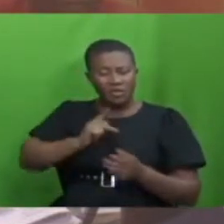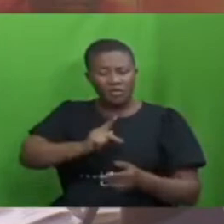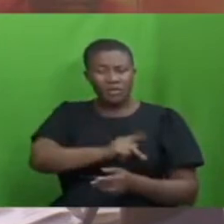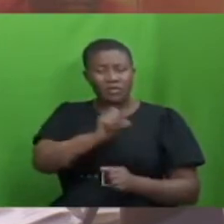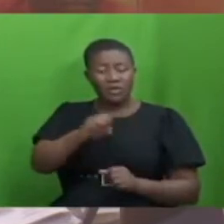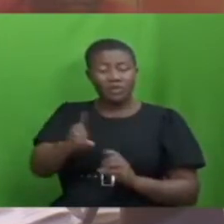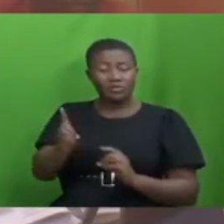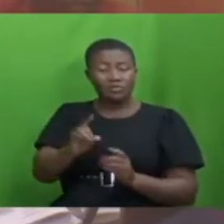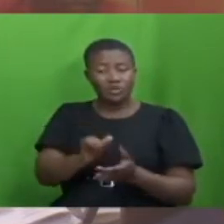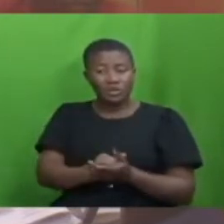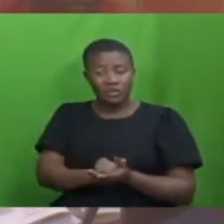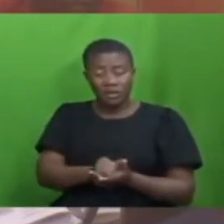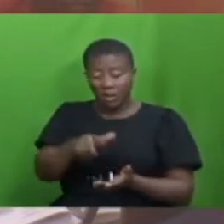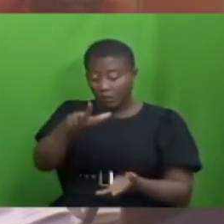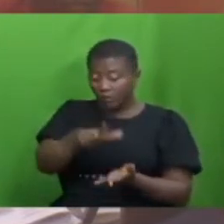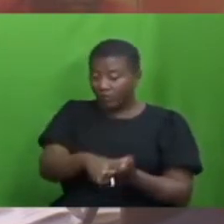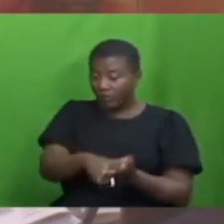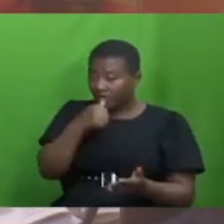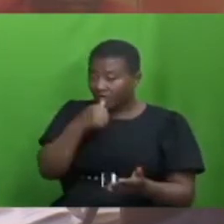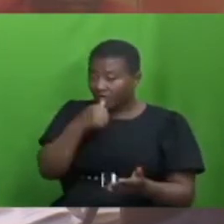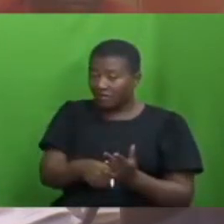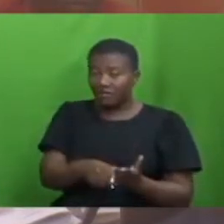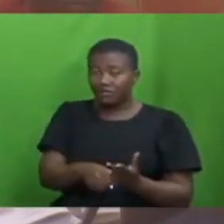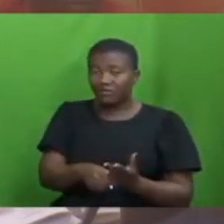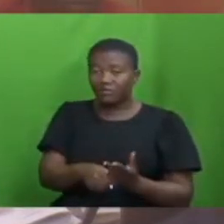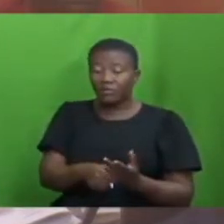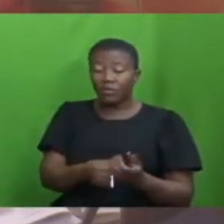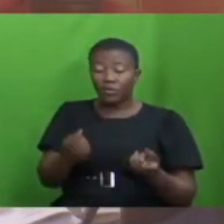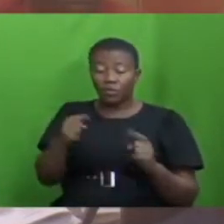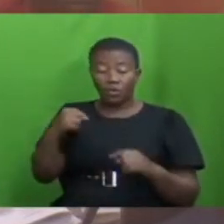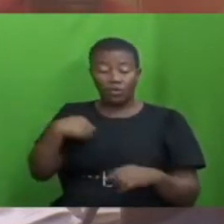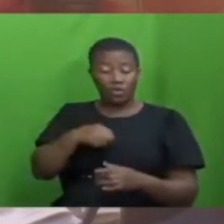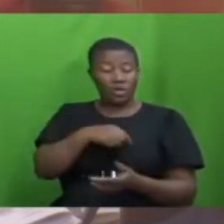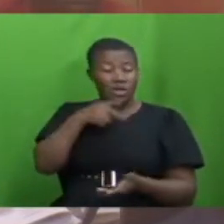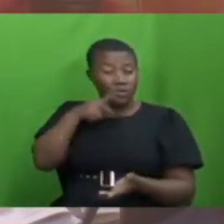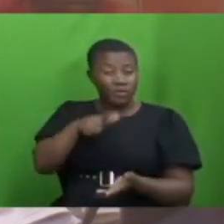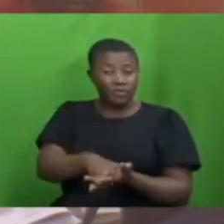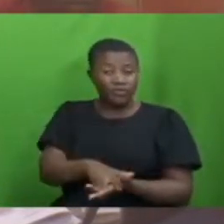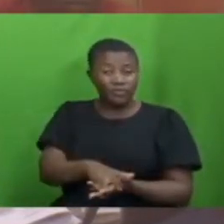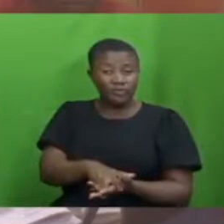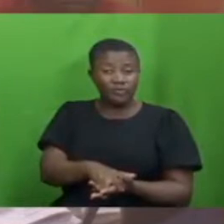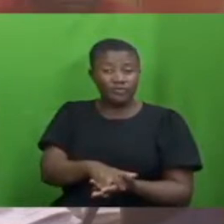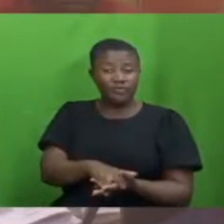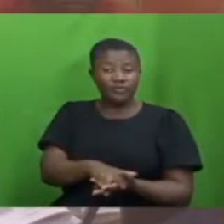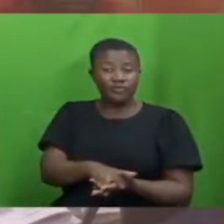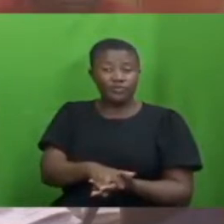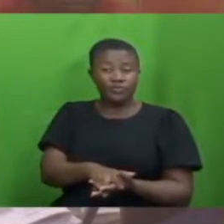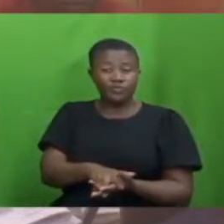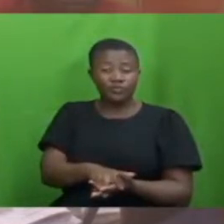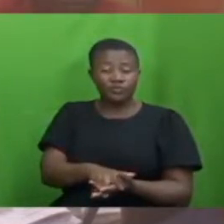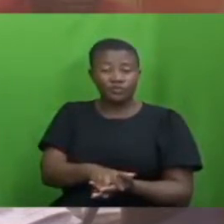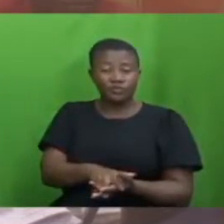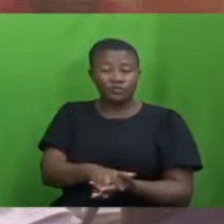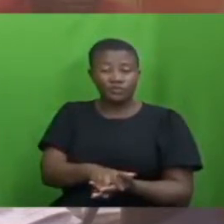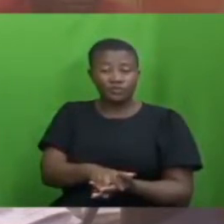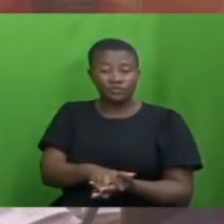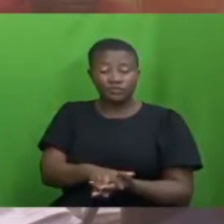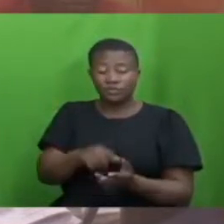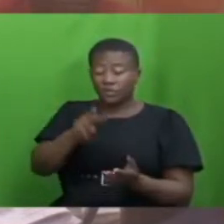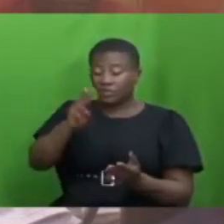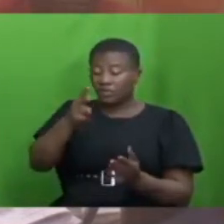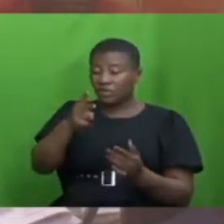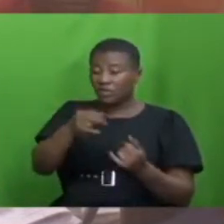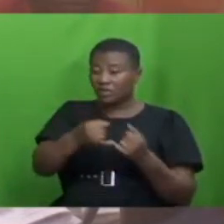resolution, approval letter. When we approve, Mr. Speaker, and you are conveying, the second line